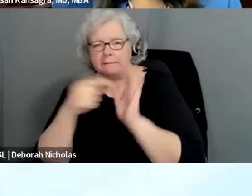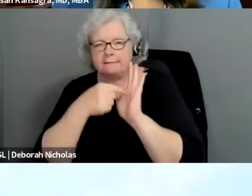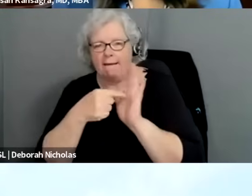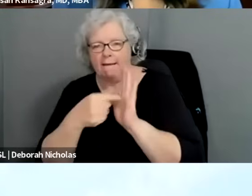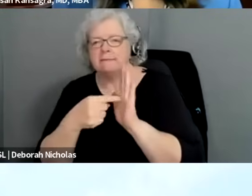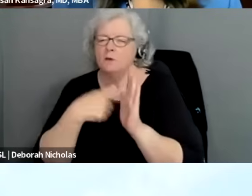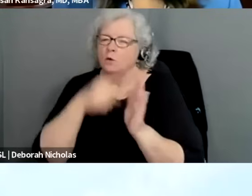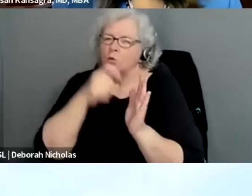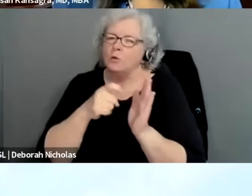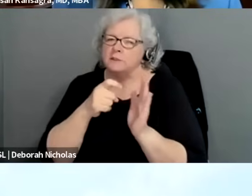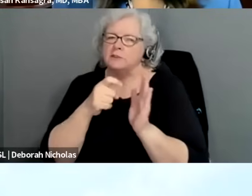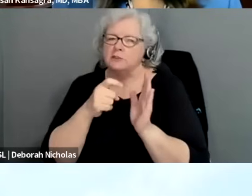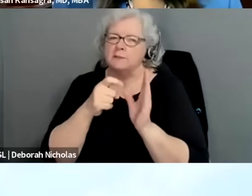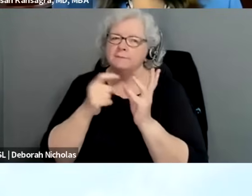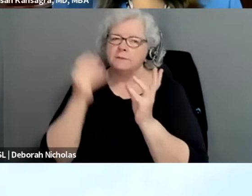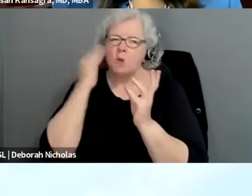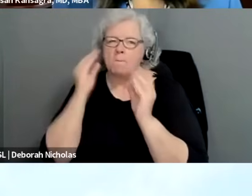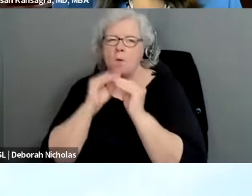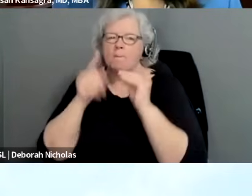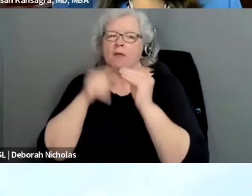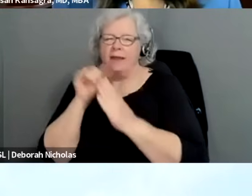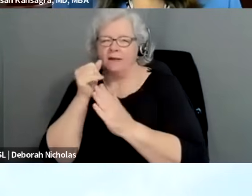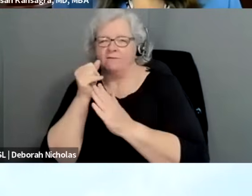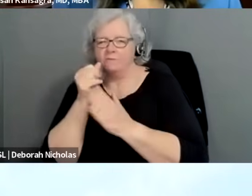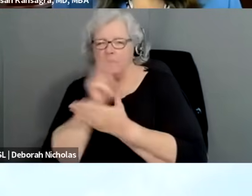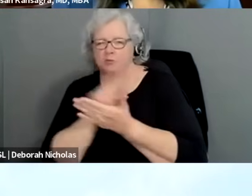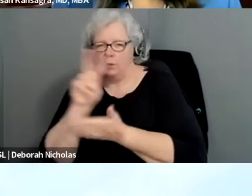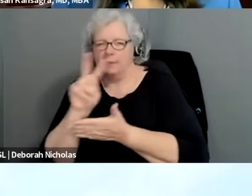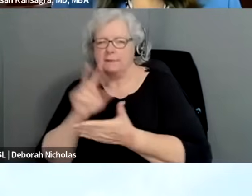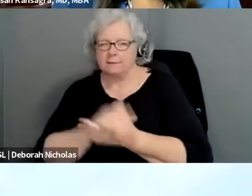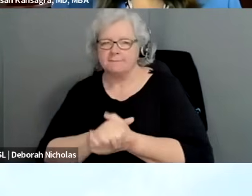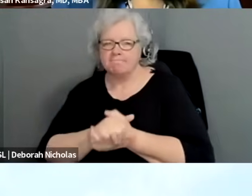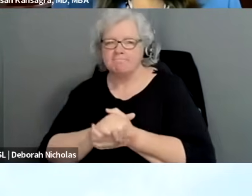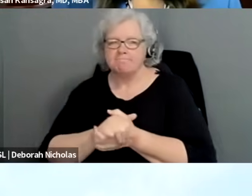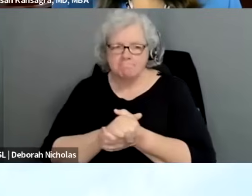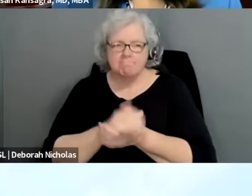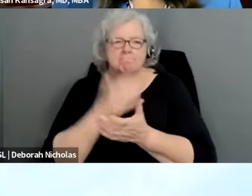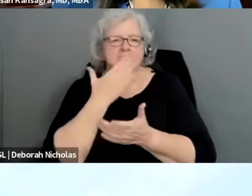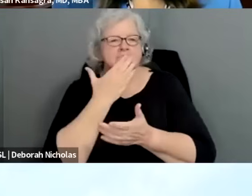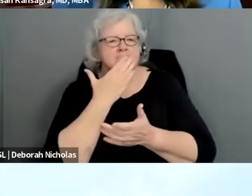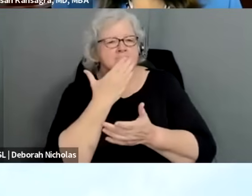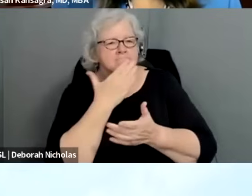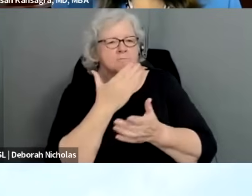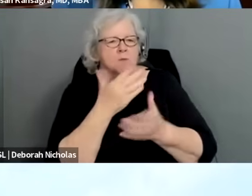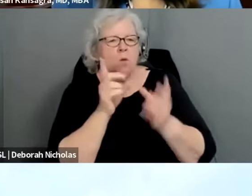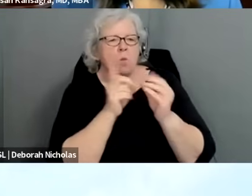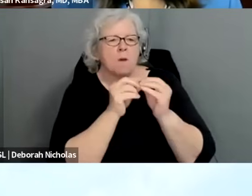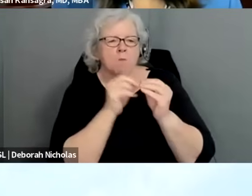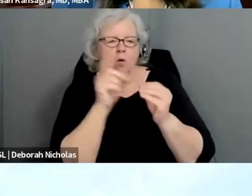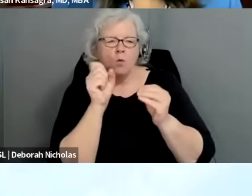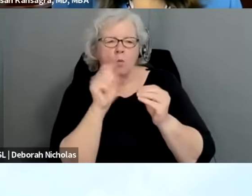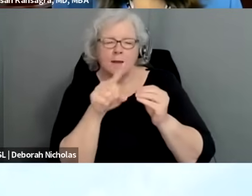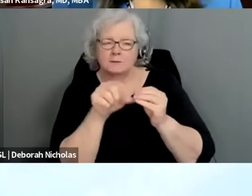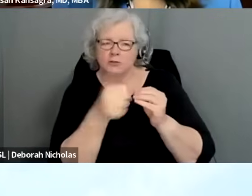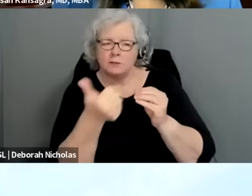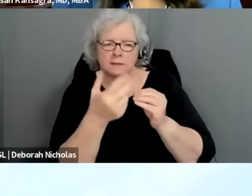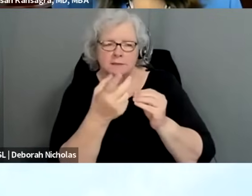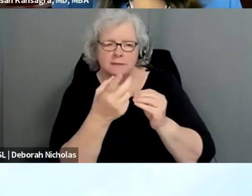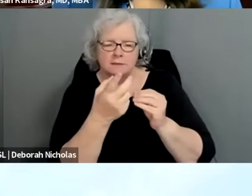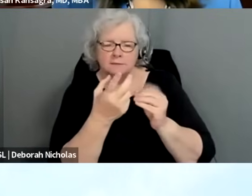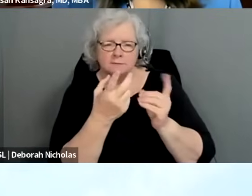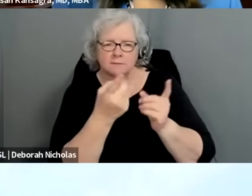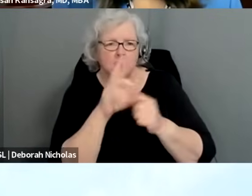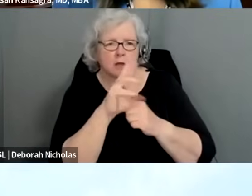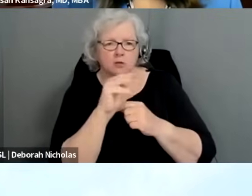Great question. Thank you. Got time for maybe one more question on this session. Do any of the other discussants? Yep, Dr. Moore, I see your